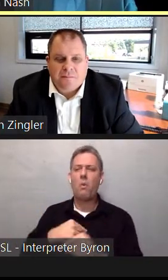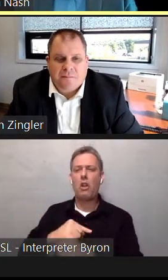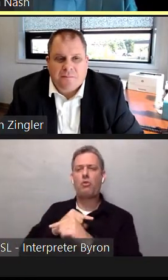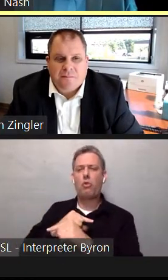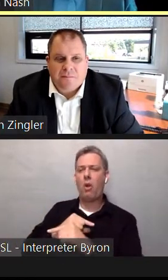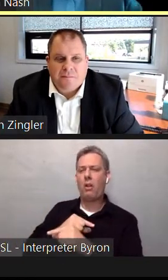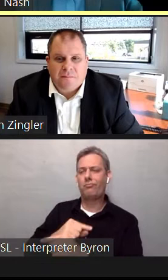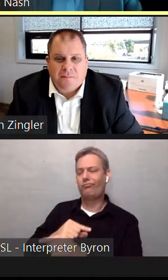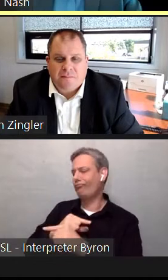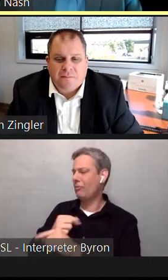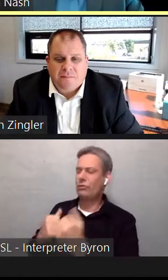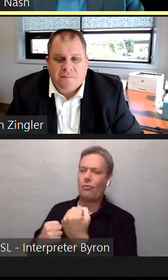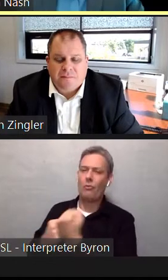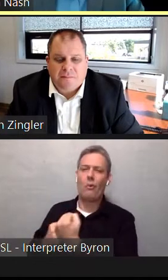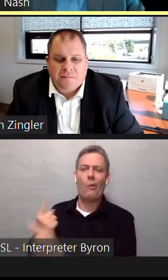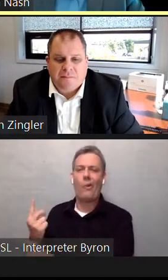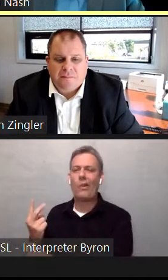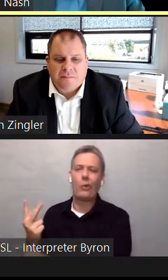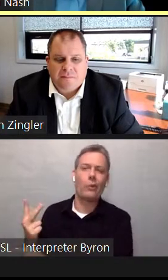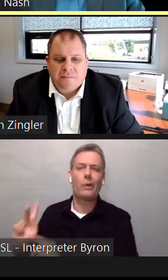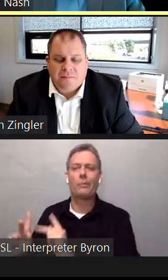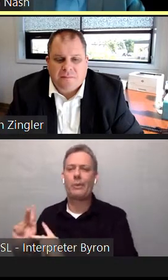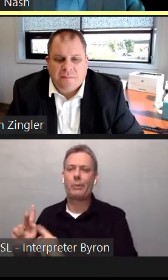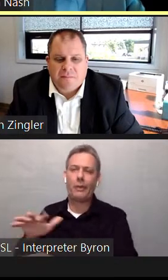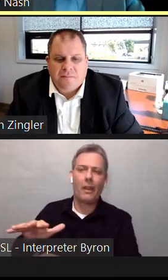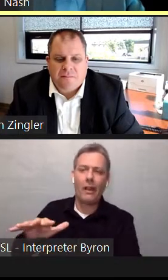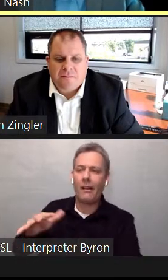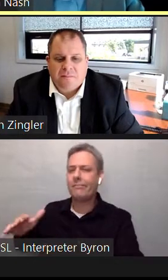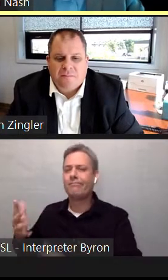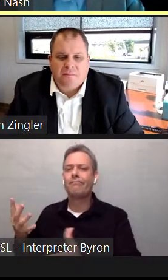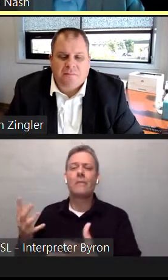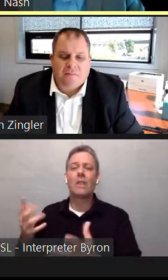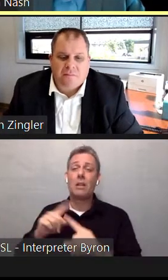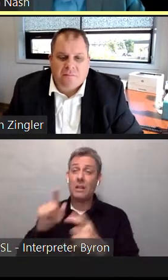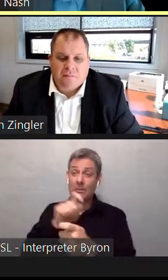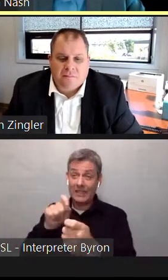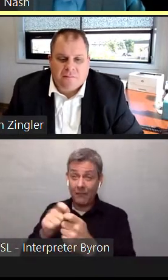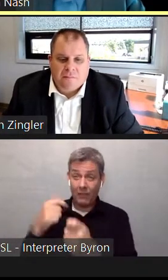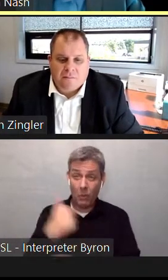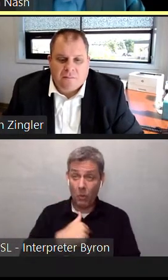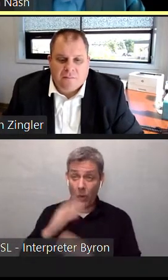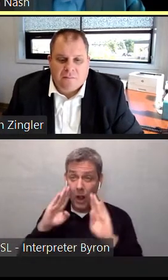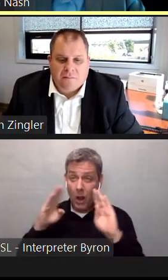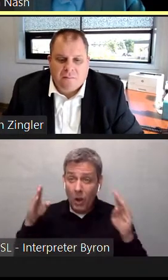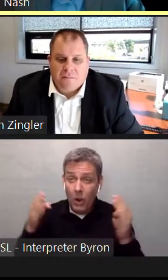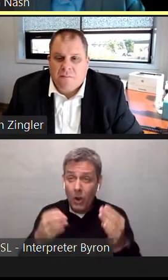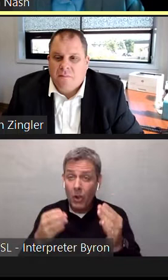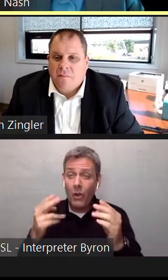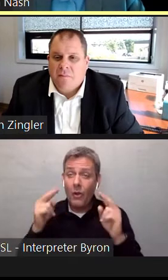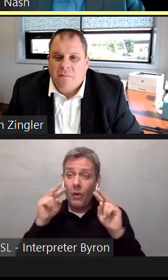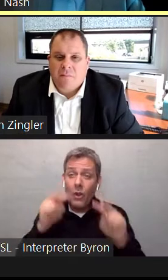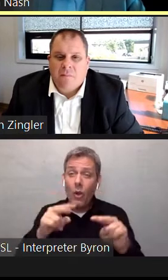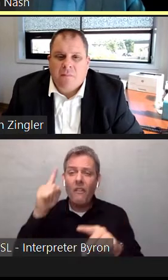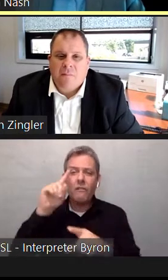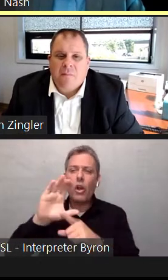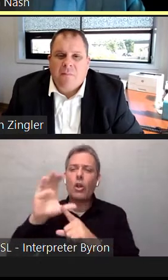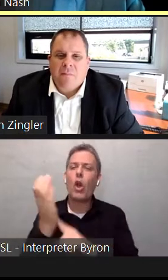kind of a mixed bag, but it tells us something, and specifically things that we're looking at in terms of culture,